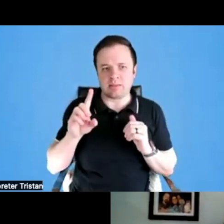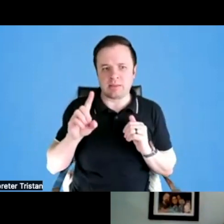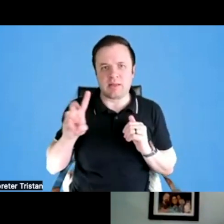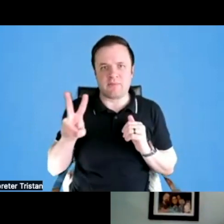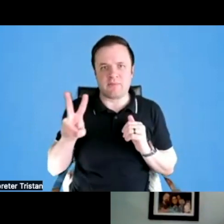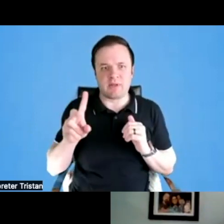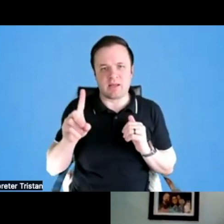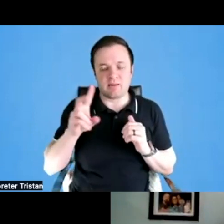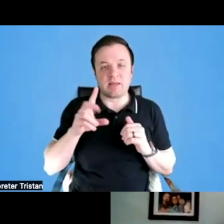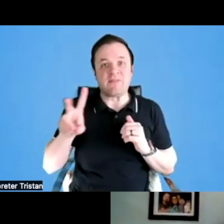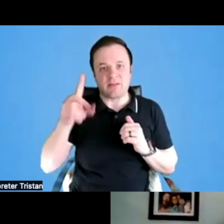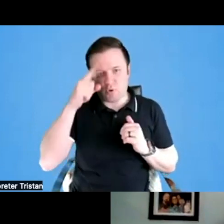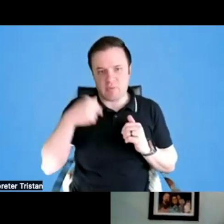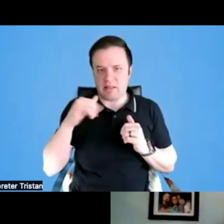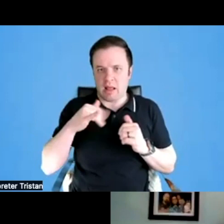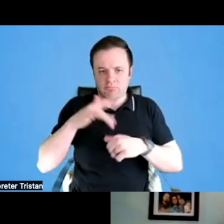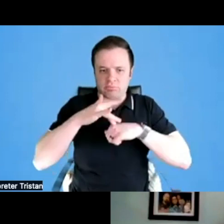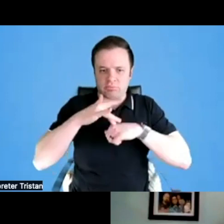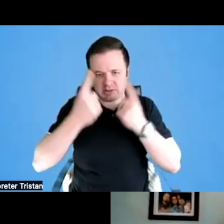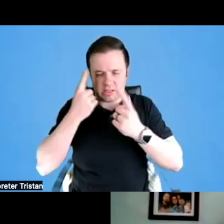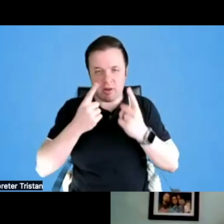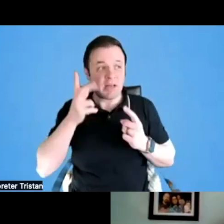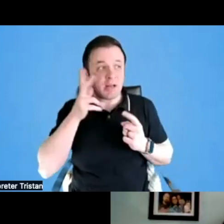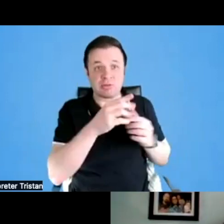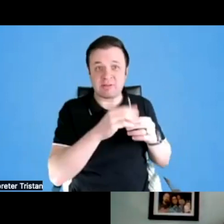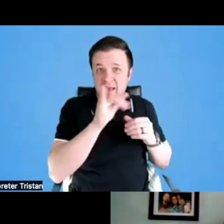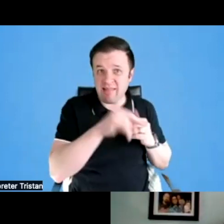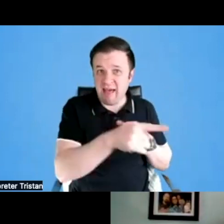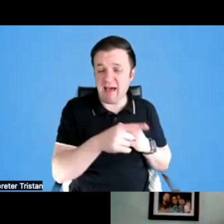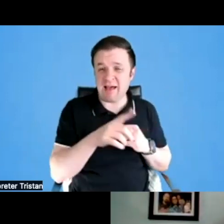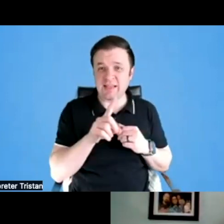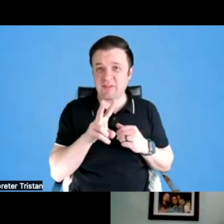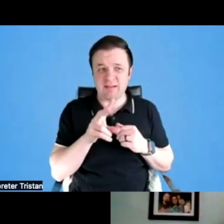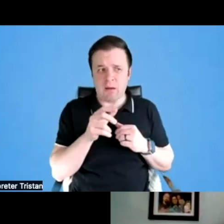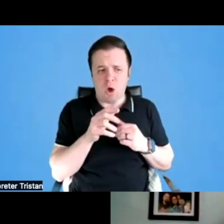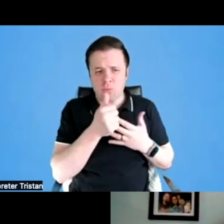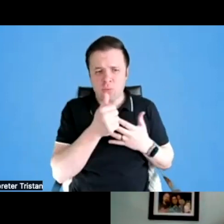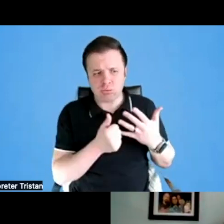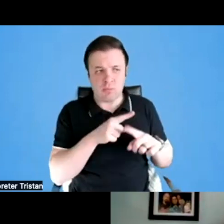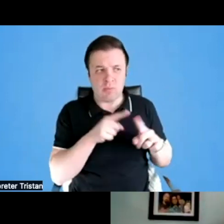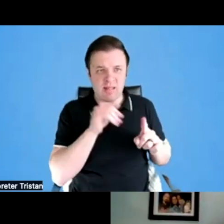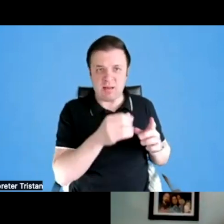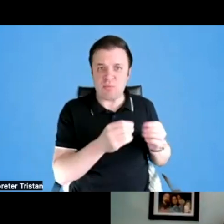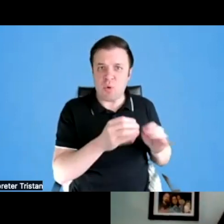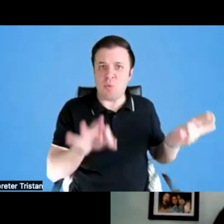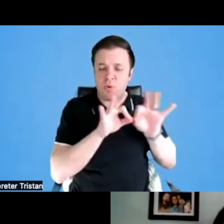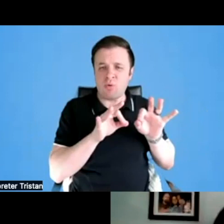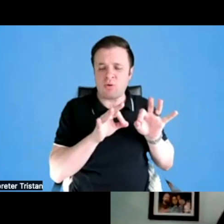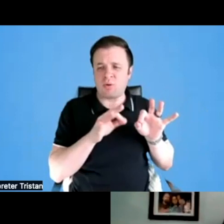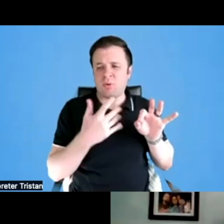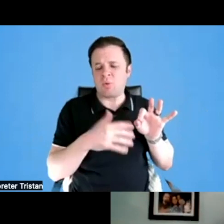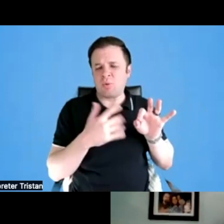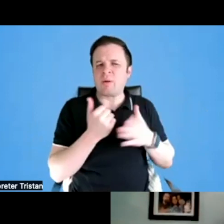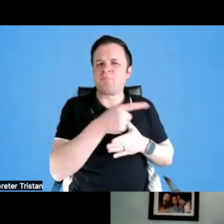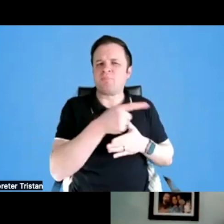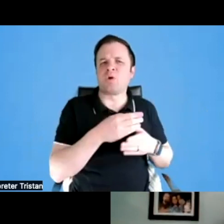And I think being able to like hear that conversation and be able to then safety plan with her around this relationship helped her open